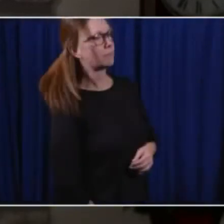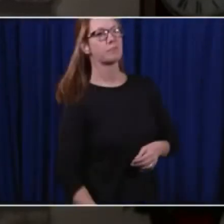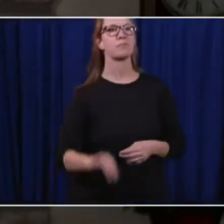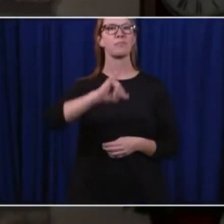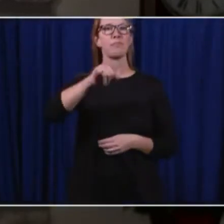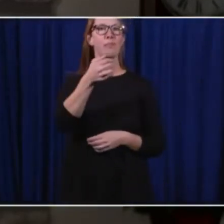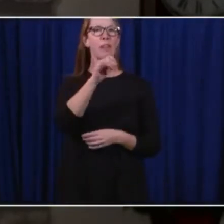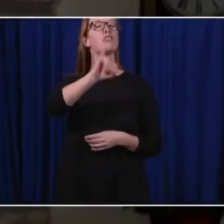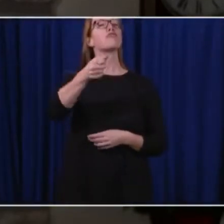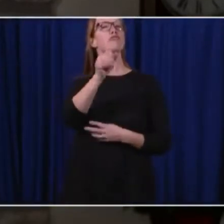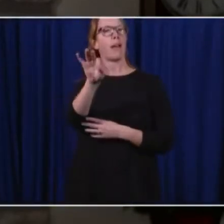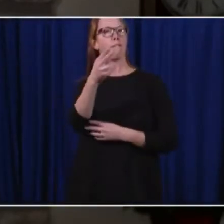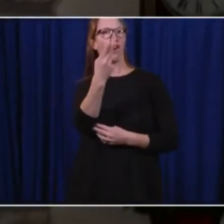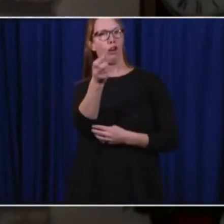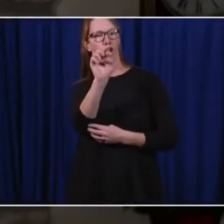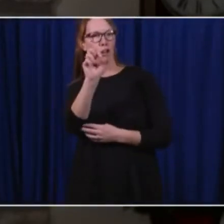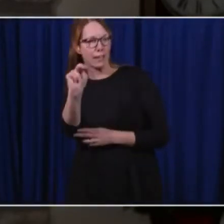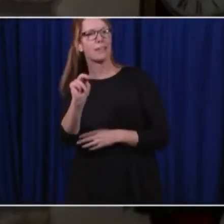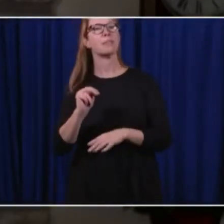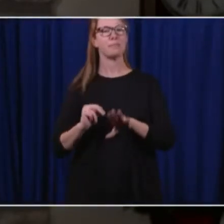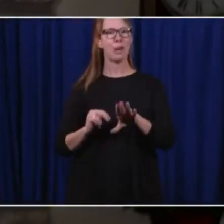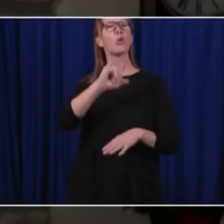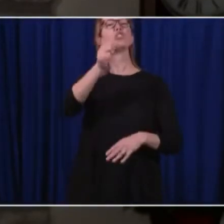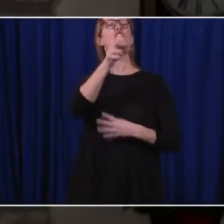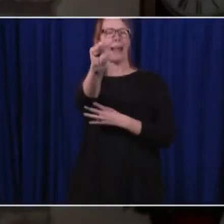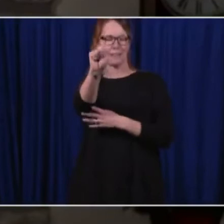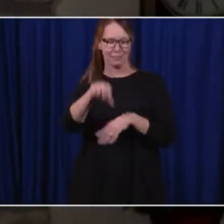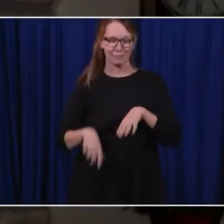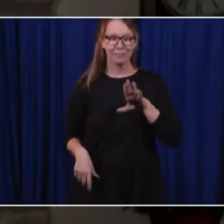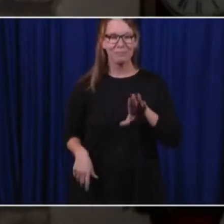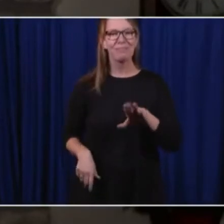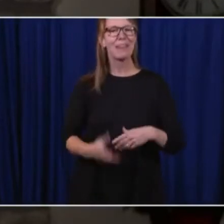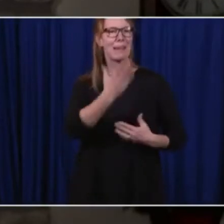Hey, Jeff. Hi, Governor. Thanks for taking my question today.